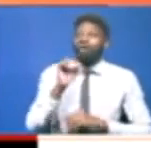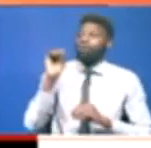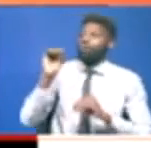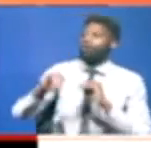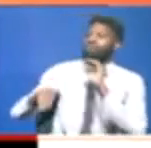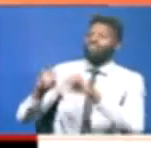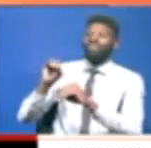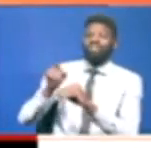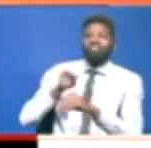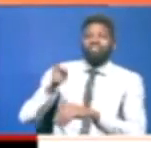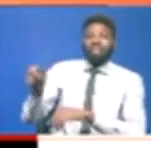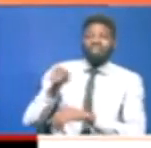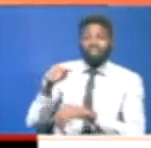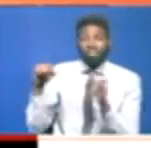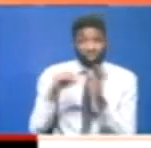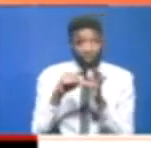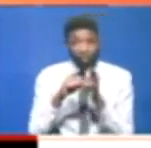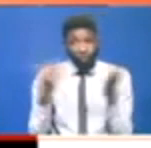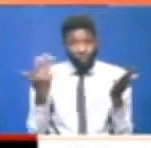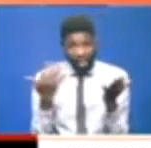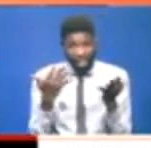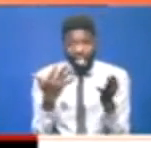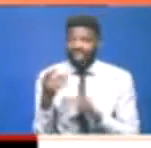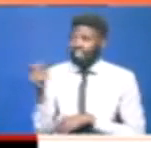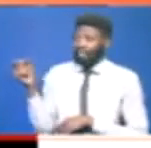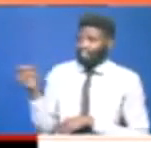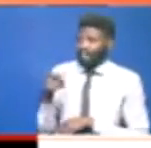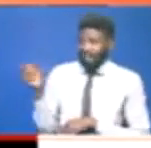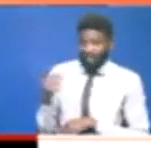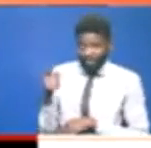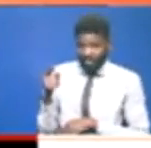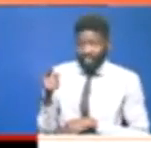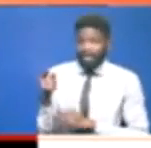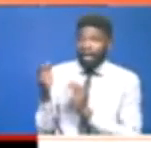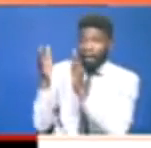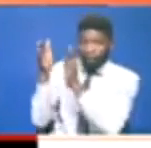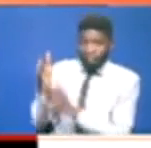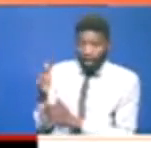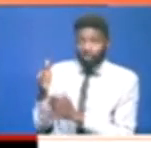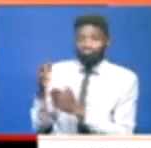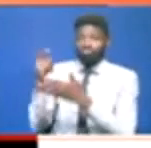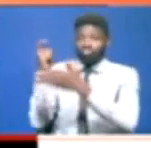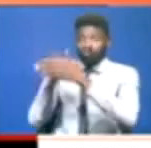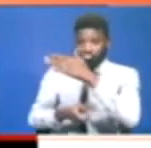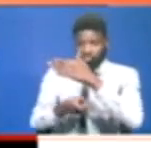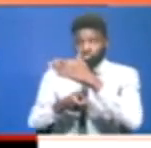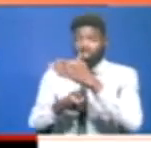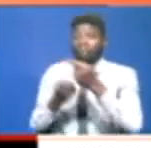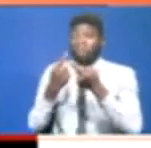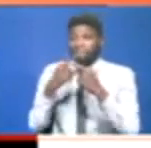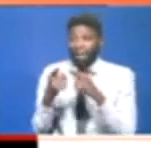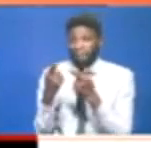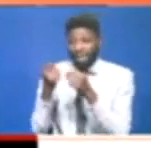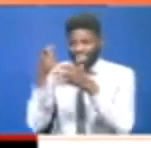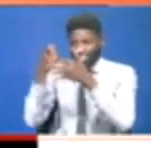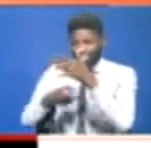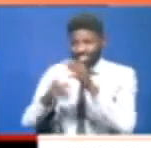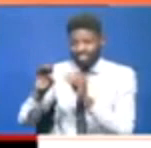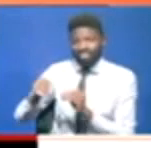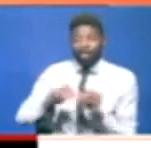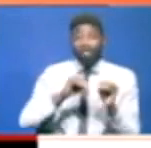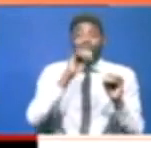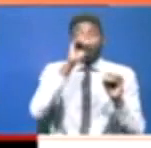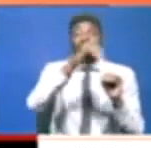that you deduct the contribution from O'Brien, uh-huh, but now you don't remit that contribution to the custodian. Yes. For